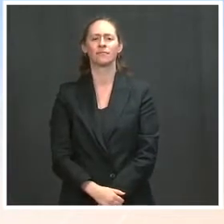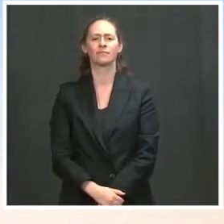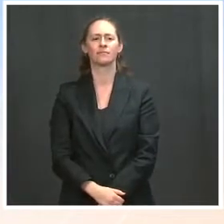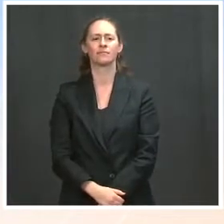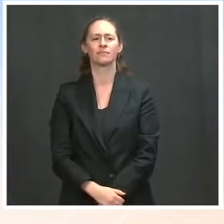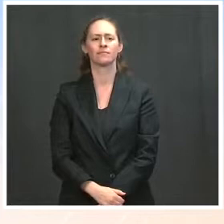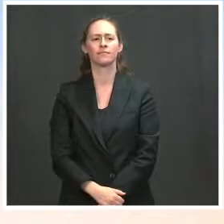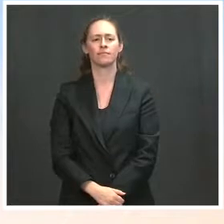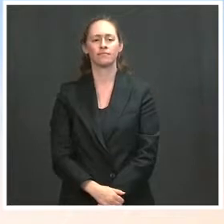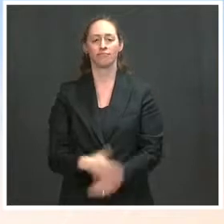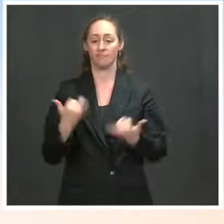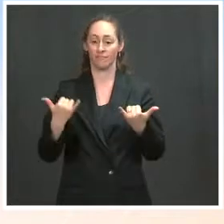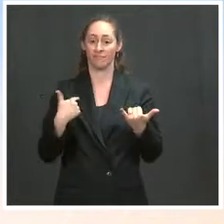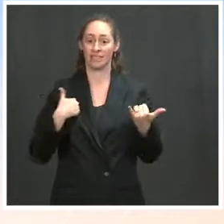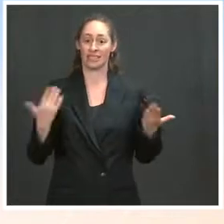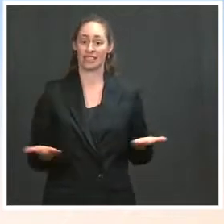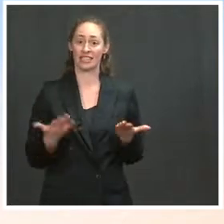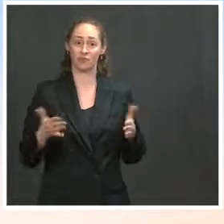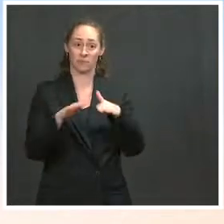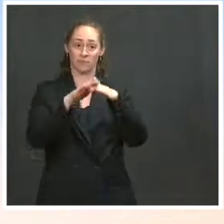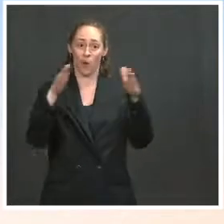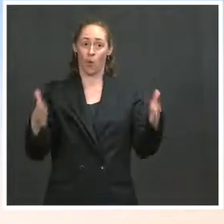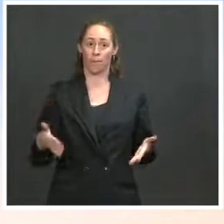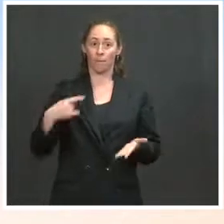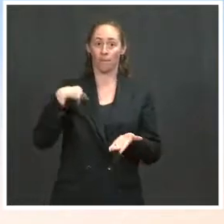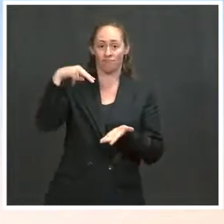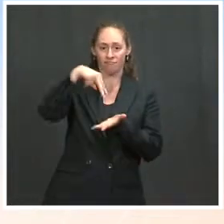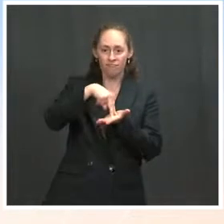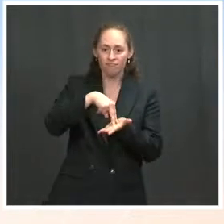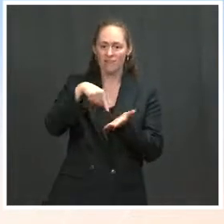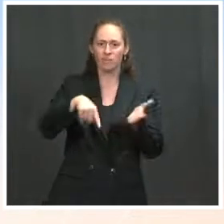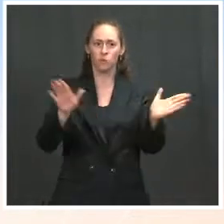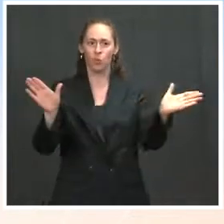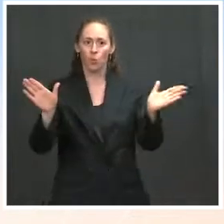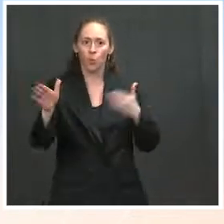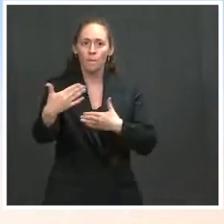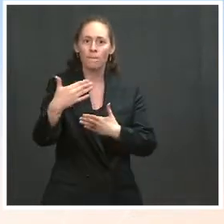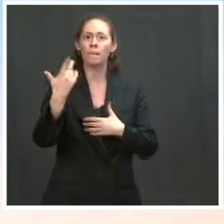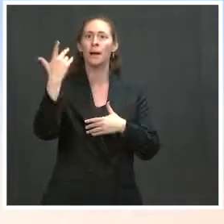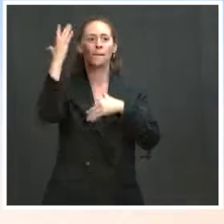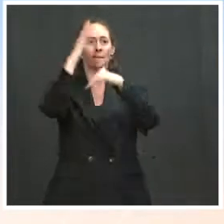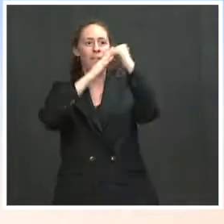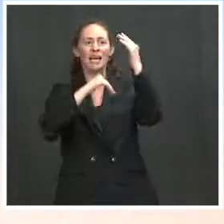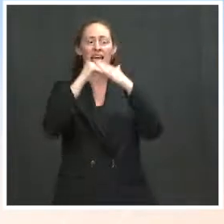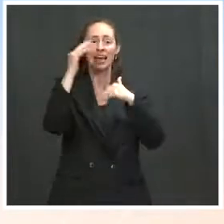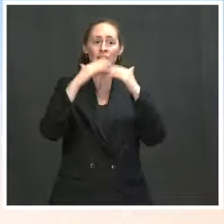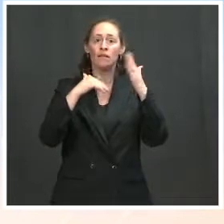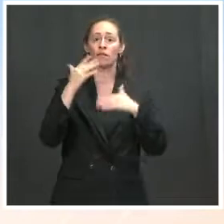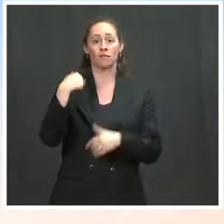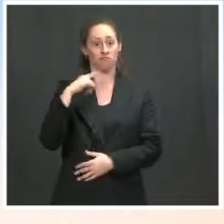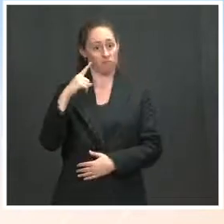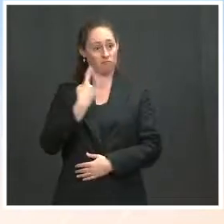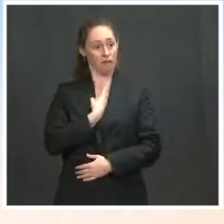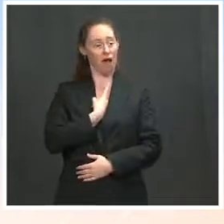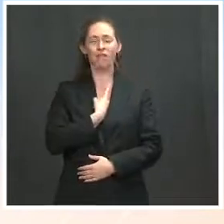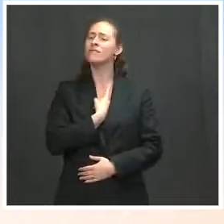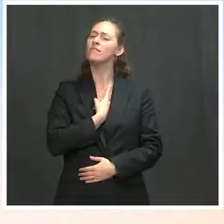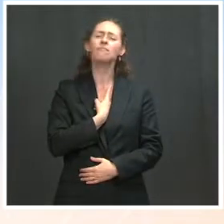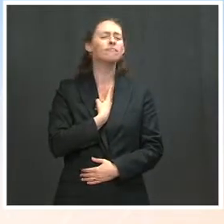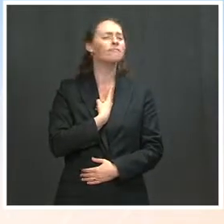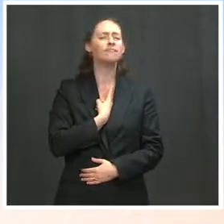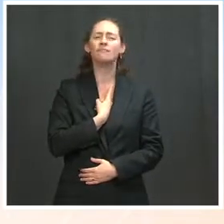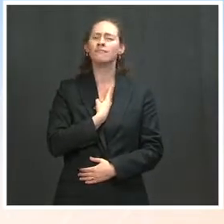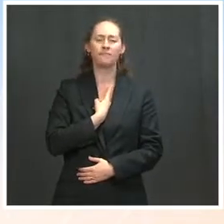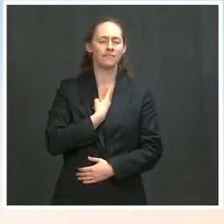podium, being in this room, being in this building is not about one person. It's about, what we do on behalf